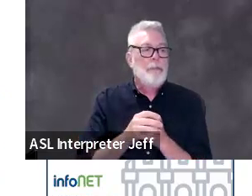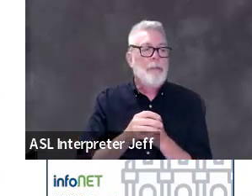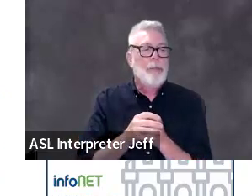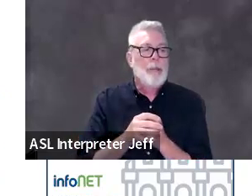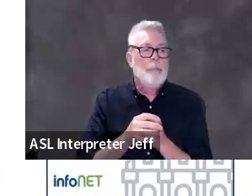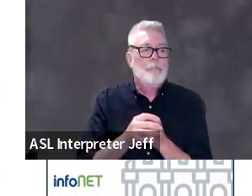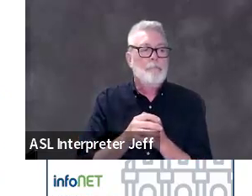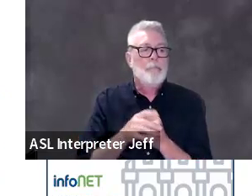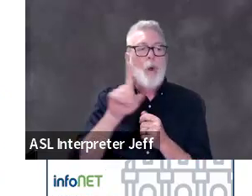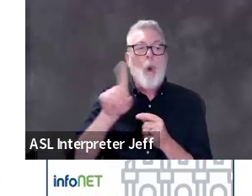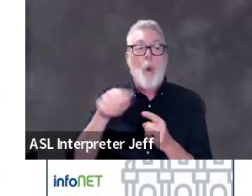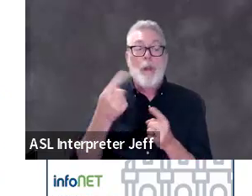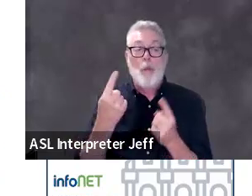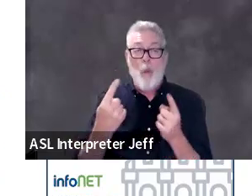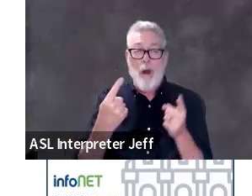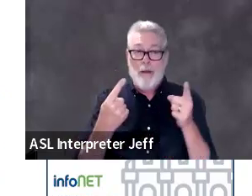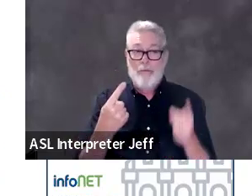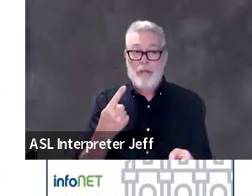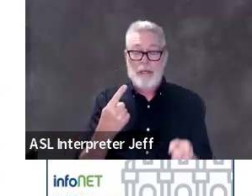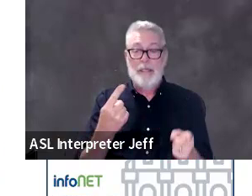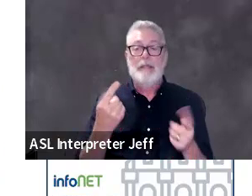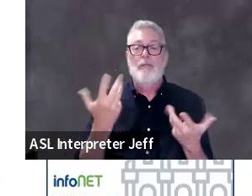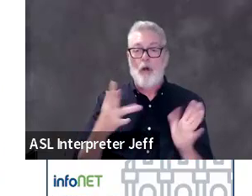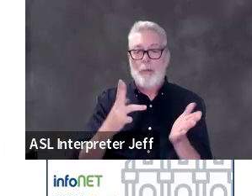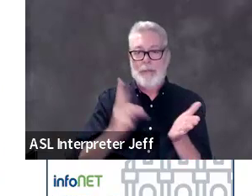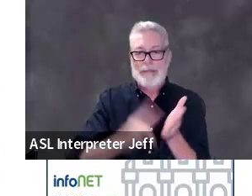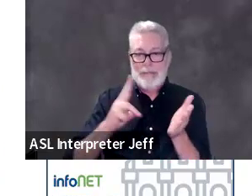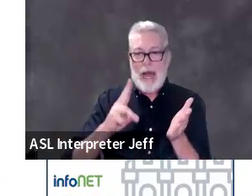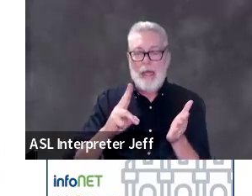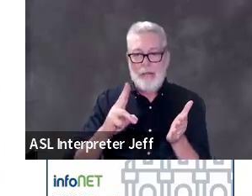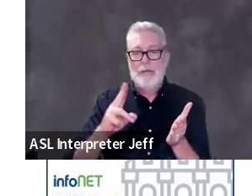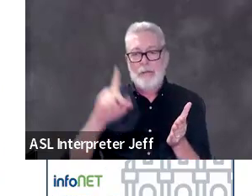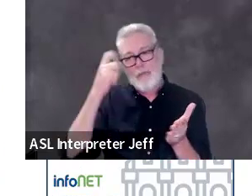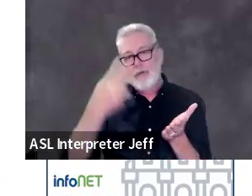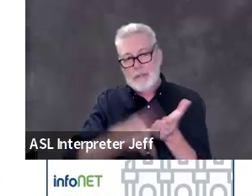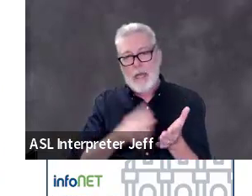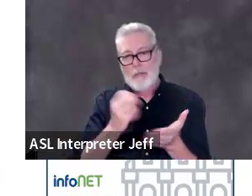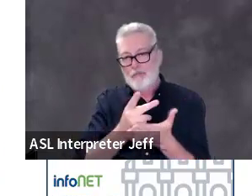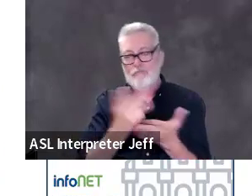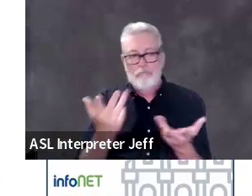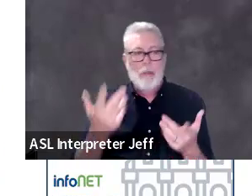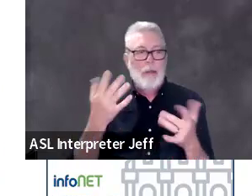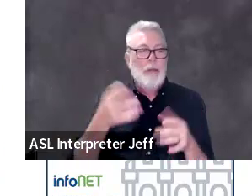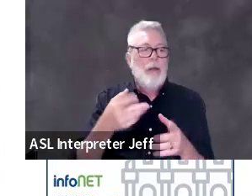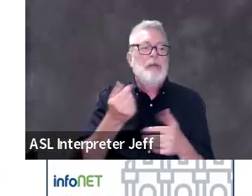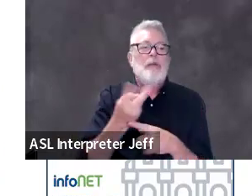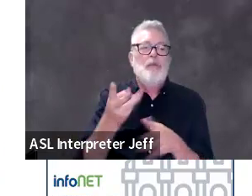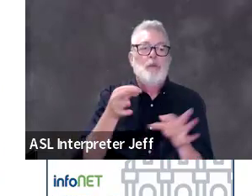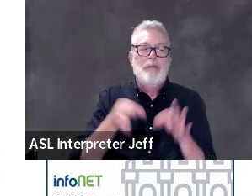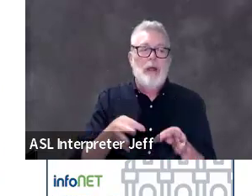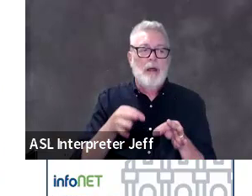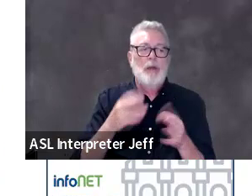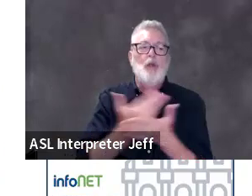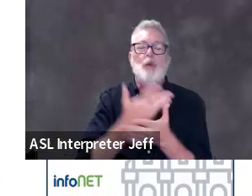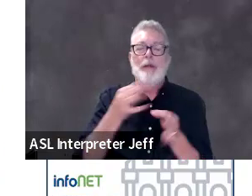None of these, only one of these, I believe, have been signed that I have listed. There's a new definition of school bullying,